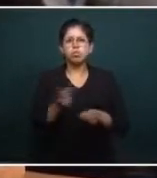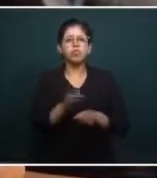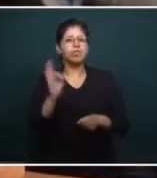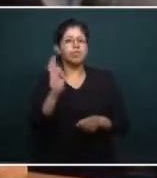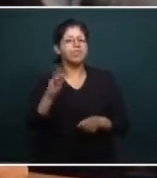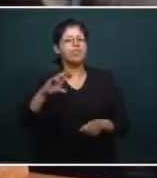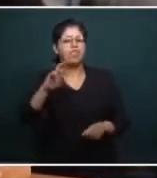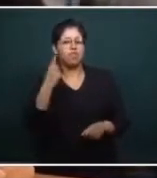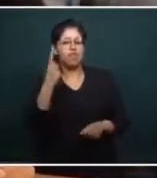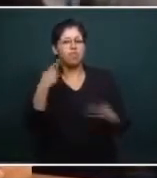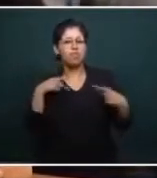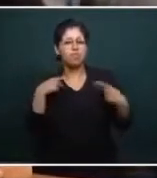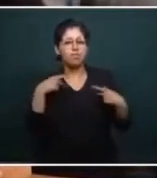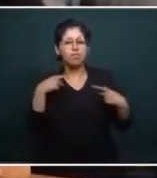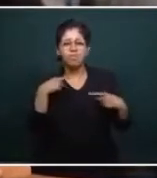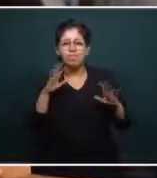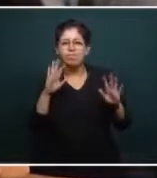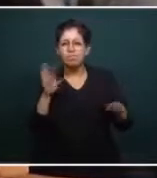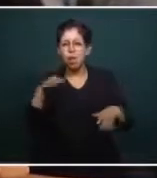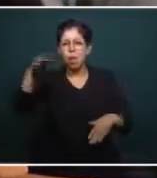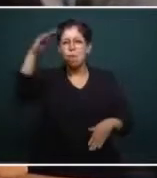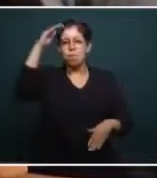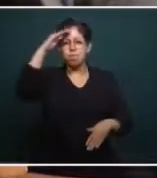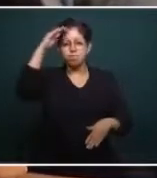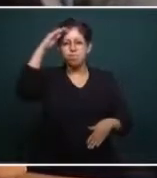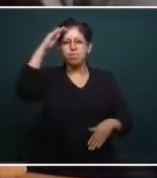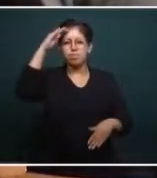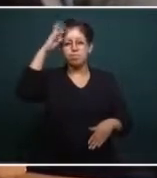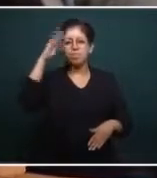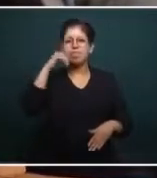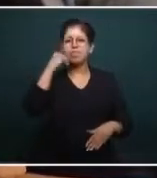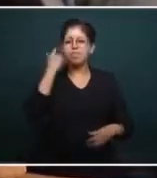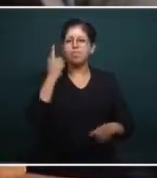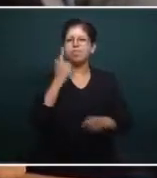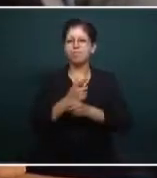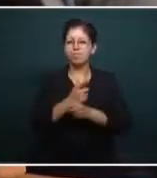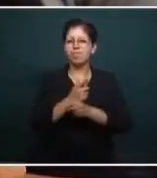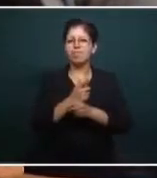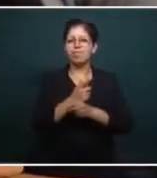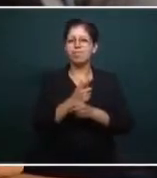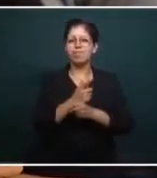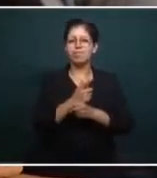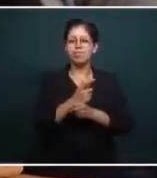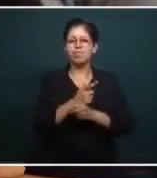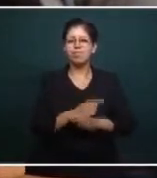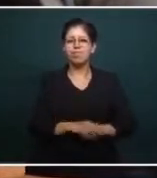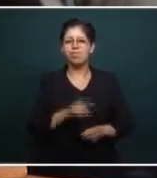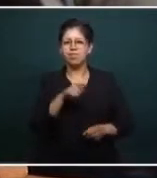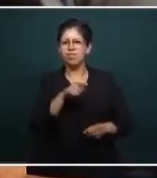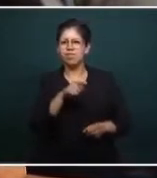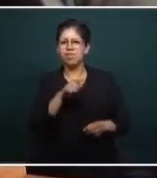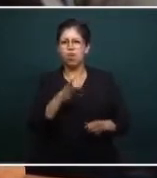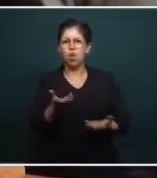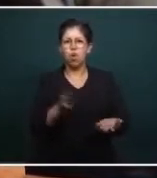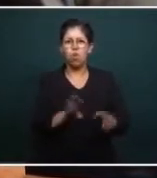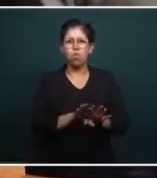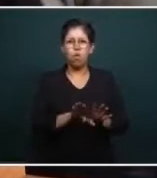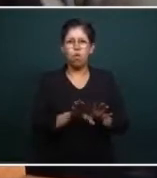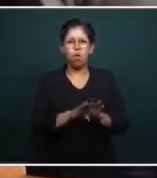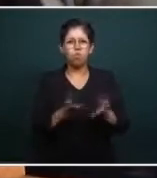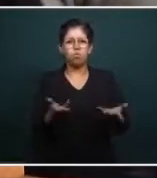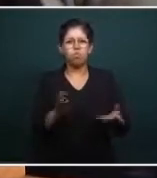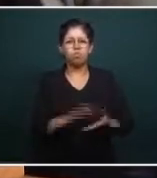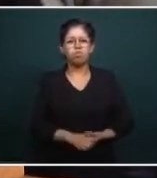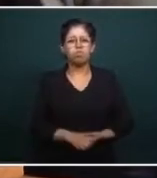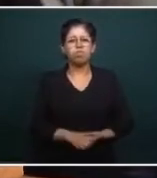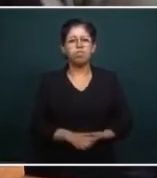hint of a y de premeditated que tiene crime, justamente rasgos and it has xenofóbicos, like genophobic que